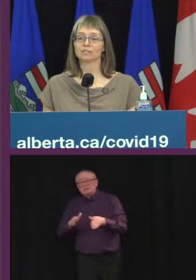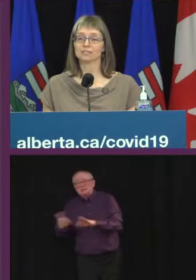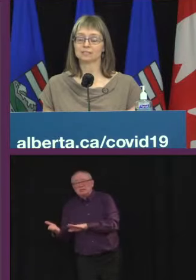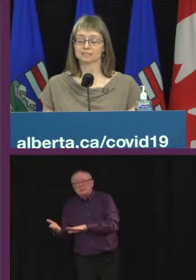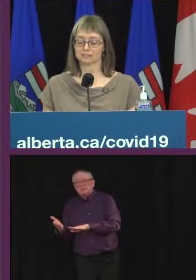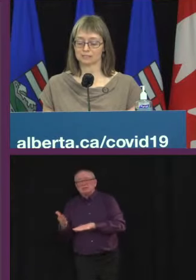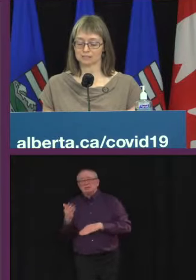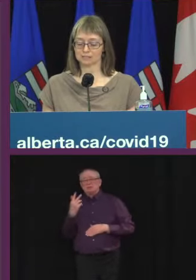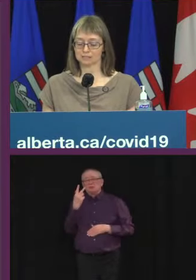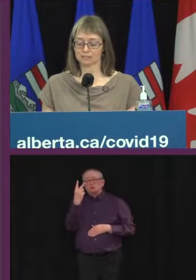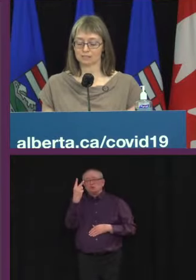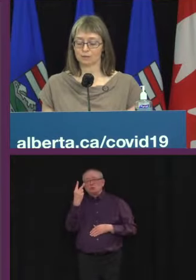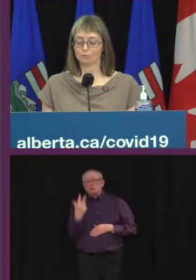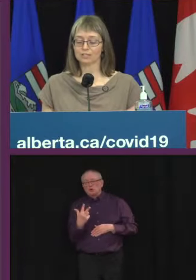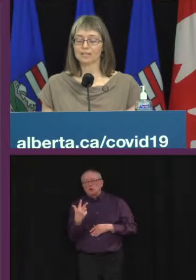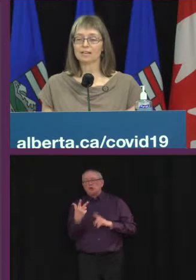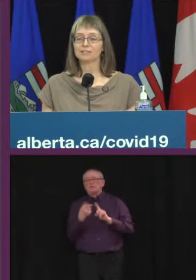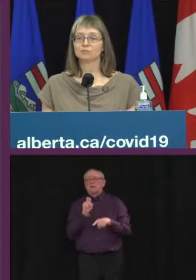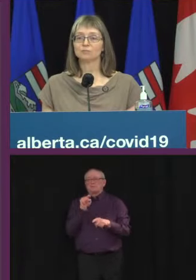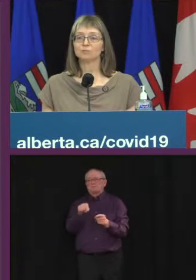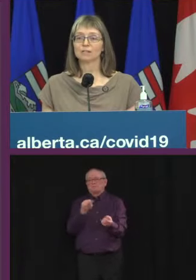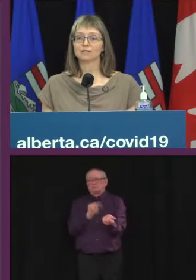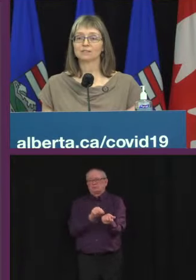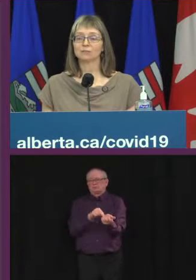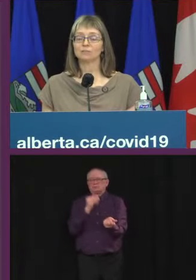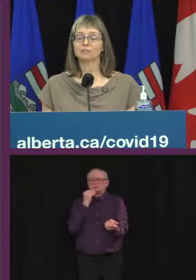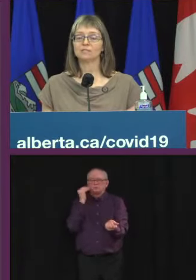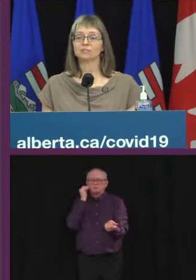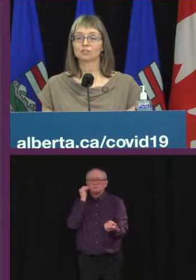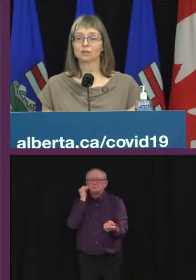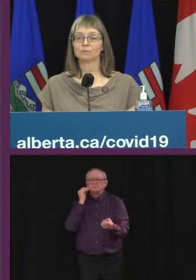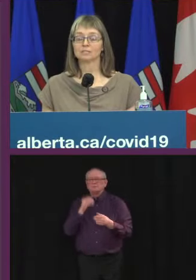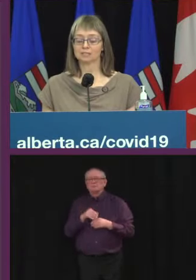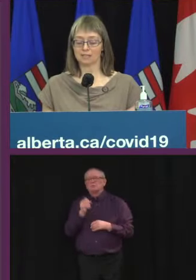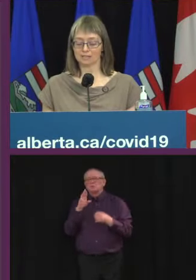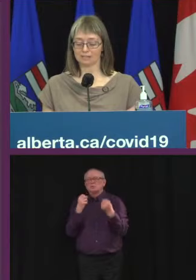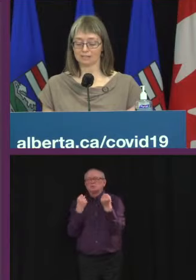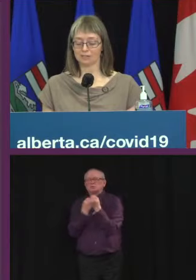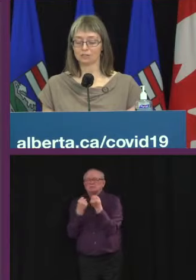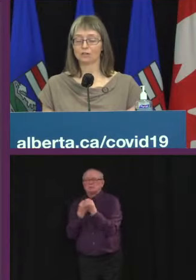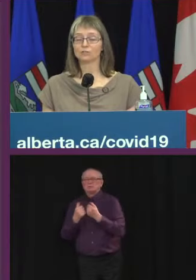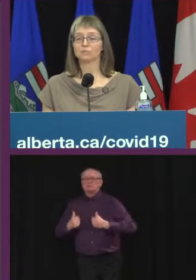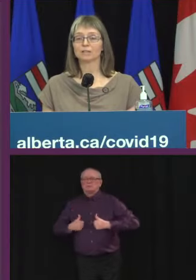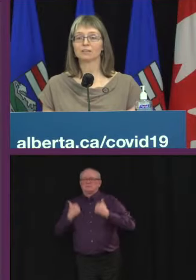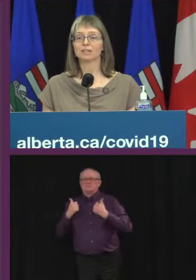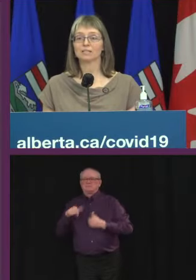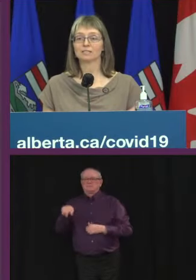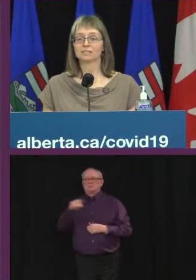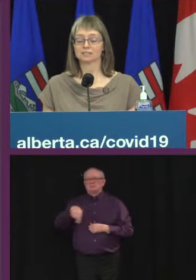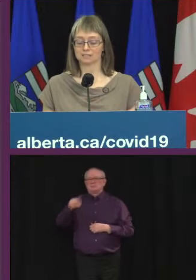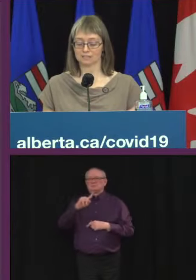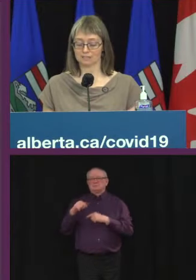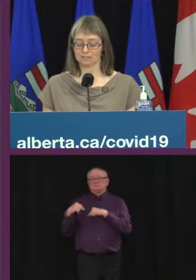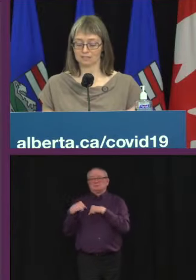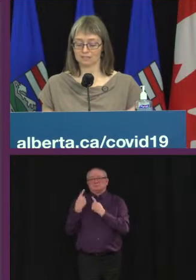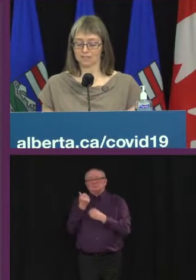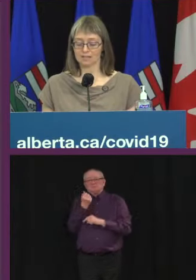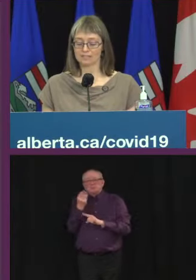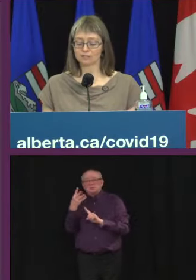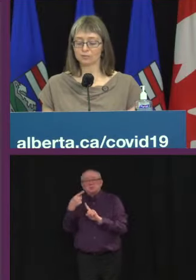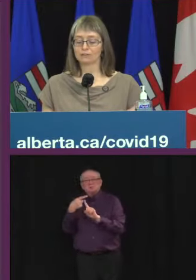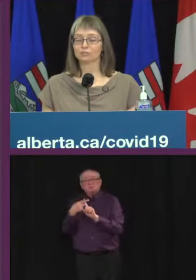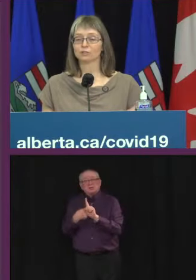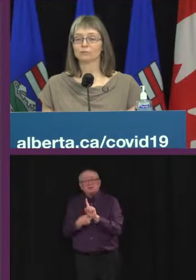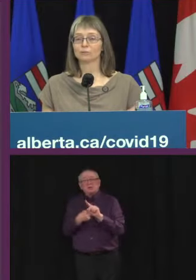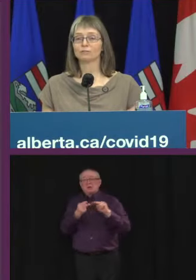living facility. Over the last few months, we have seen a sharp decline in our long-term care cases.